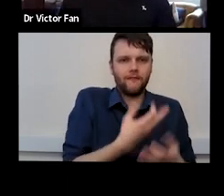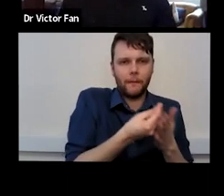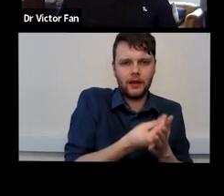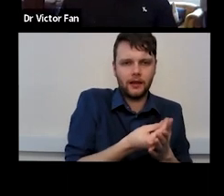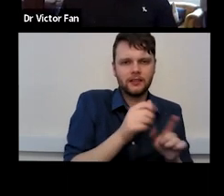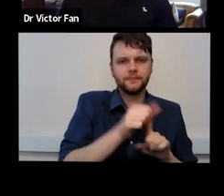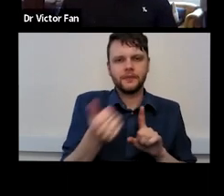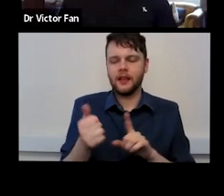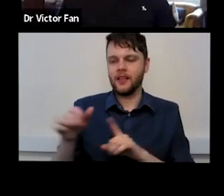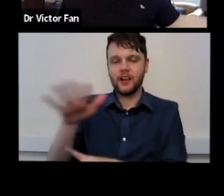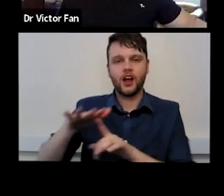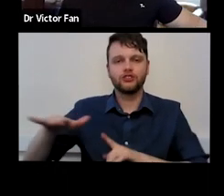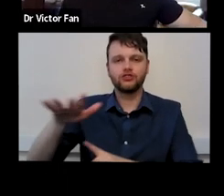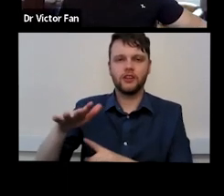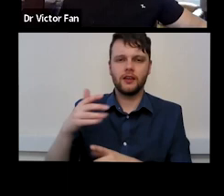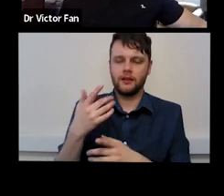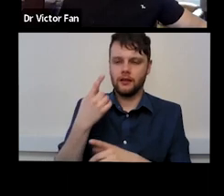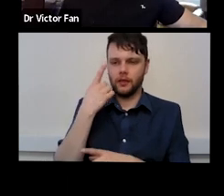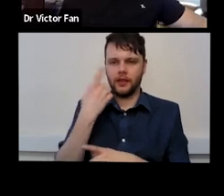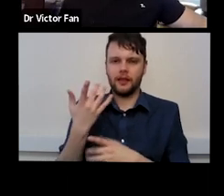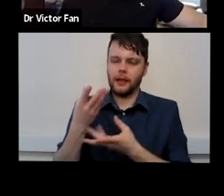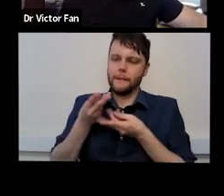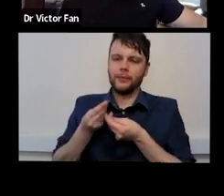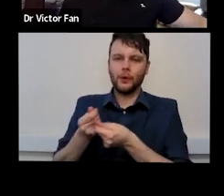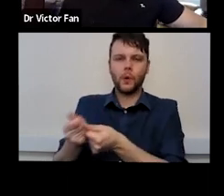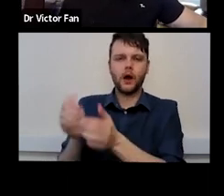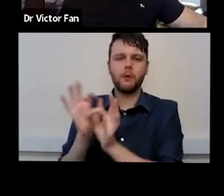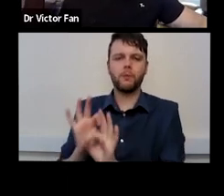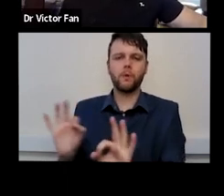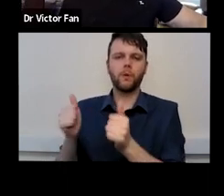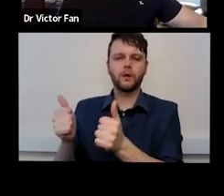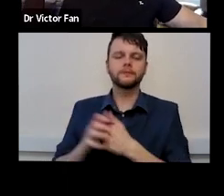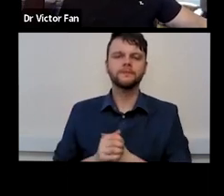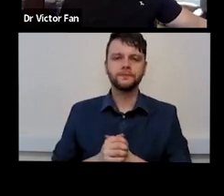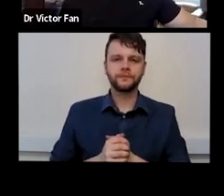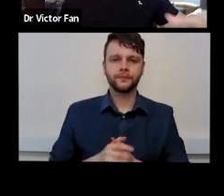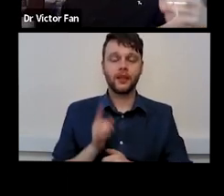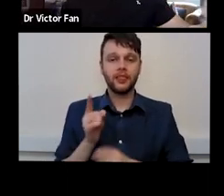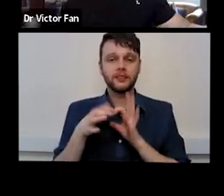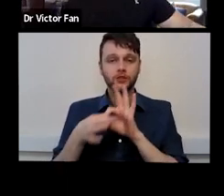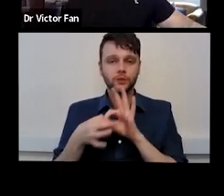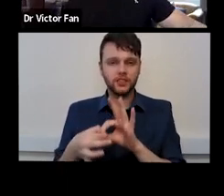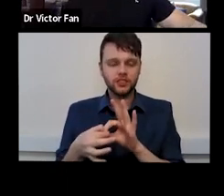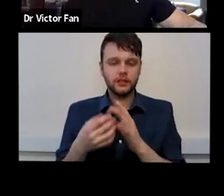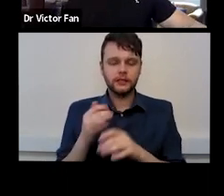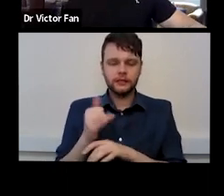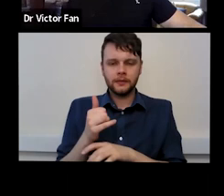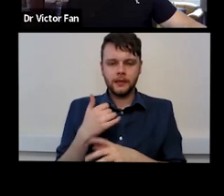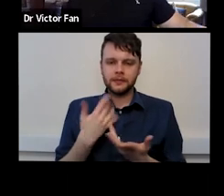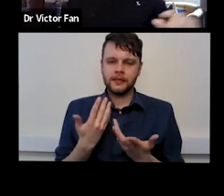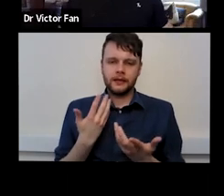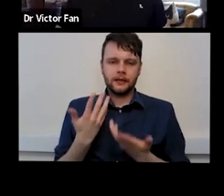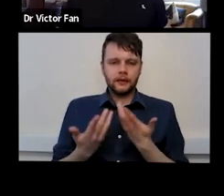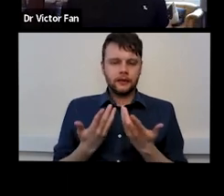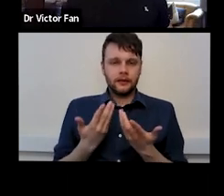then the country, which is usually associated with purity. And this kind of association sometimes is very, also